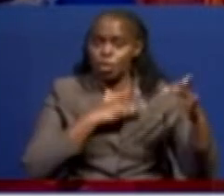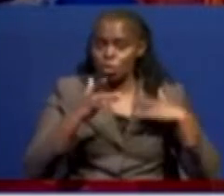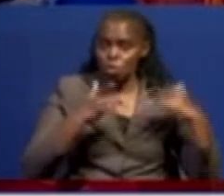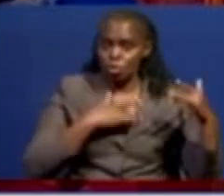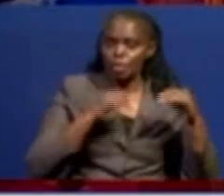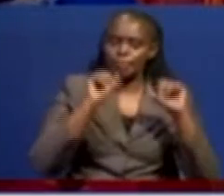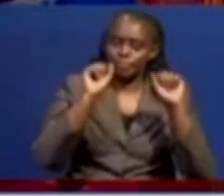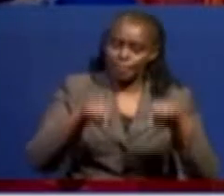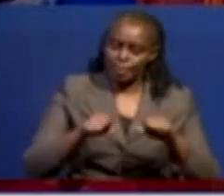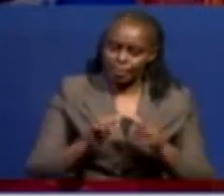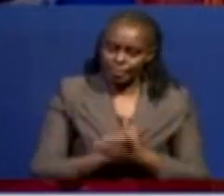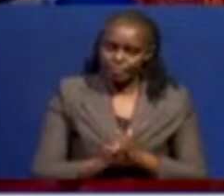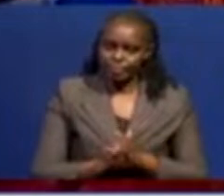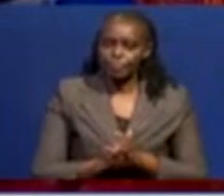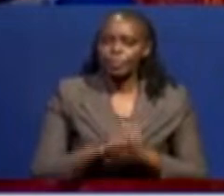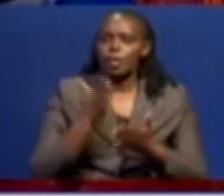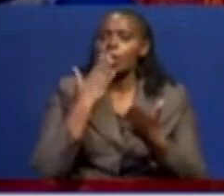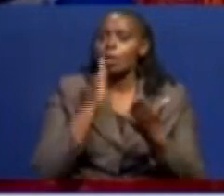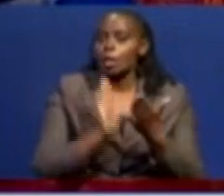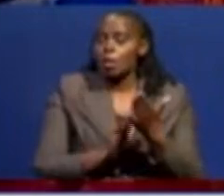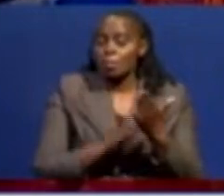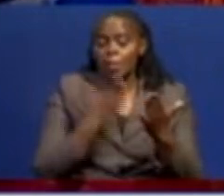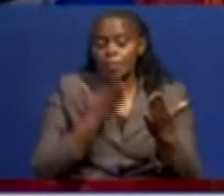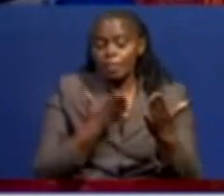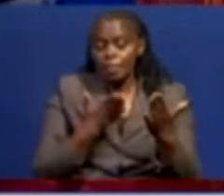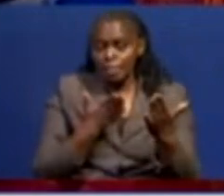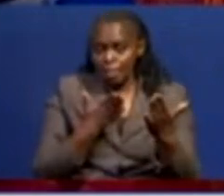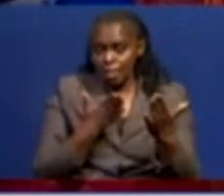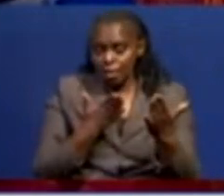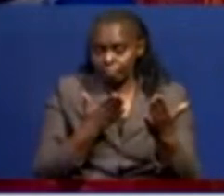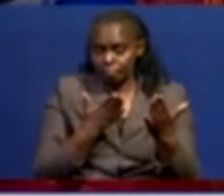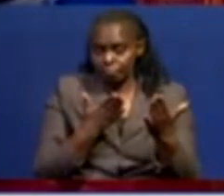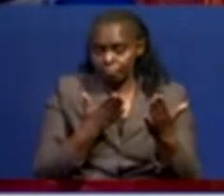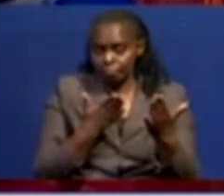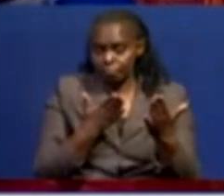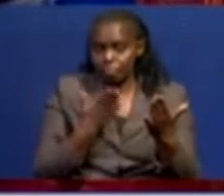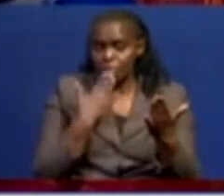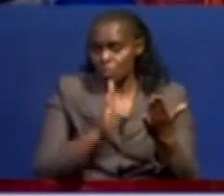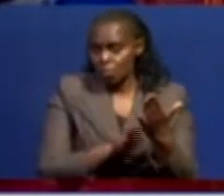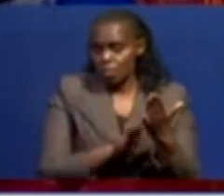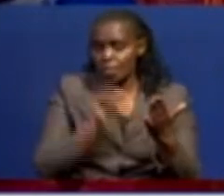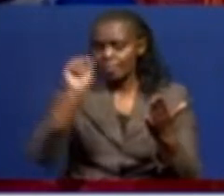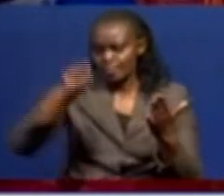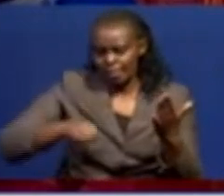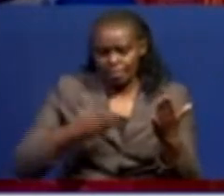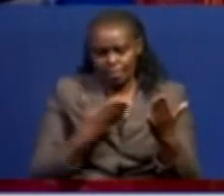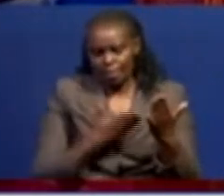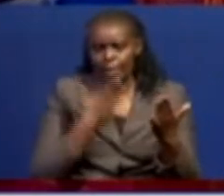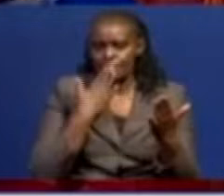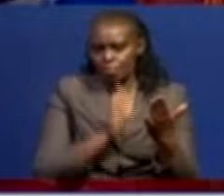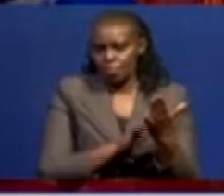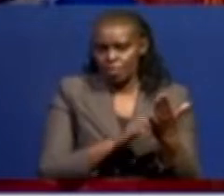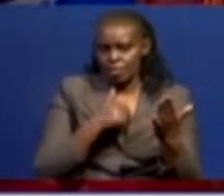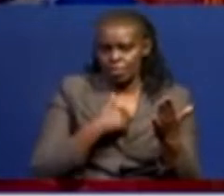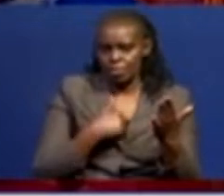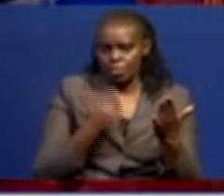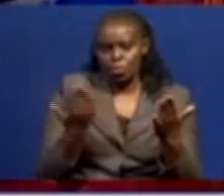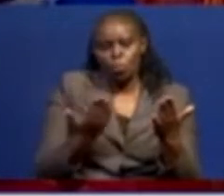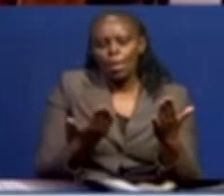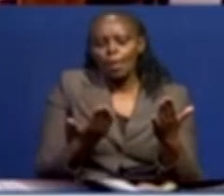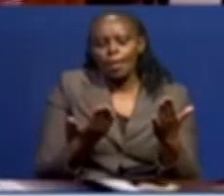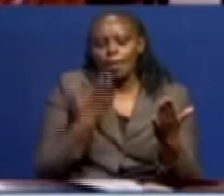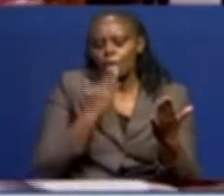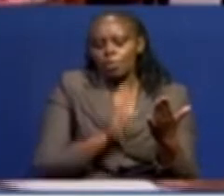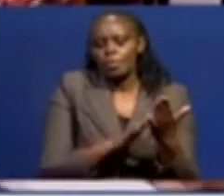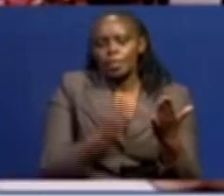committee concerned, correct? Yes. Were there recommendations that ensued therefrom? Yes.